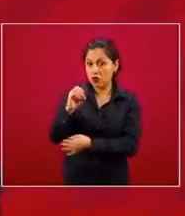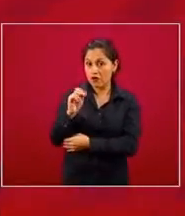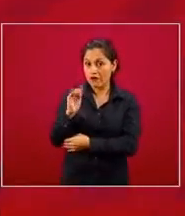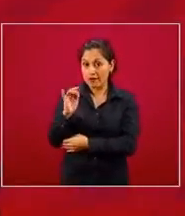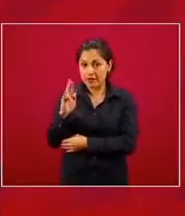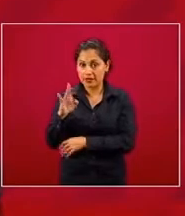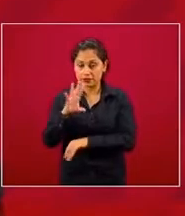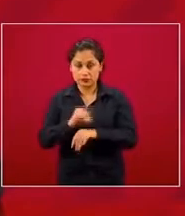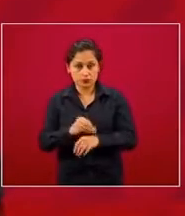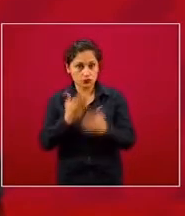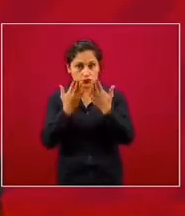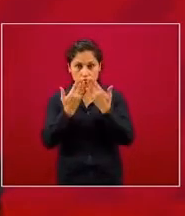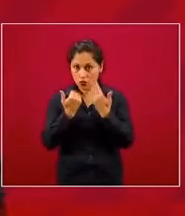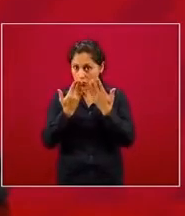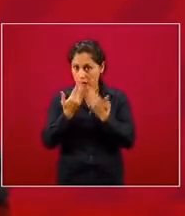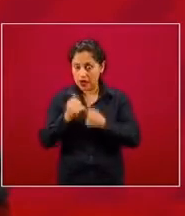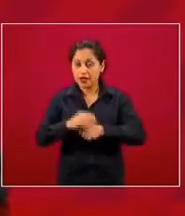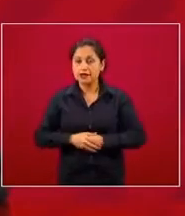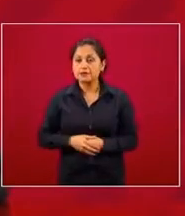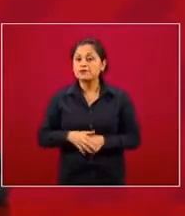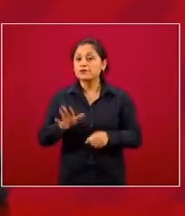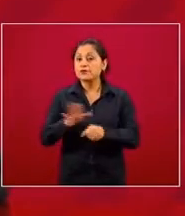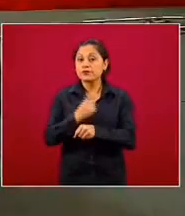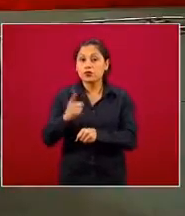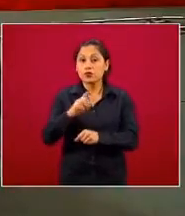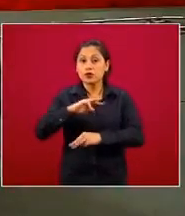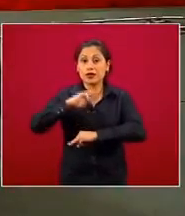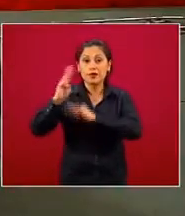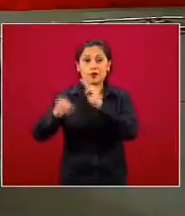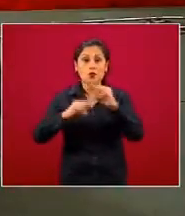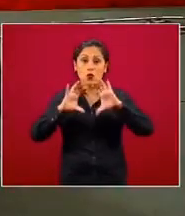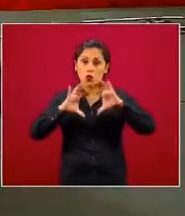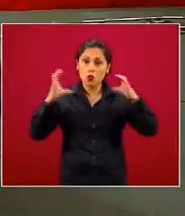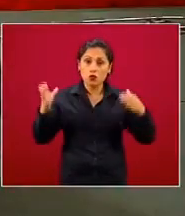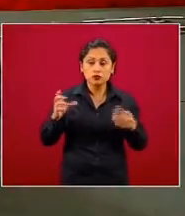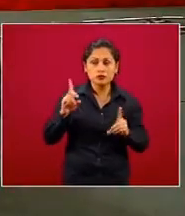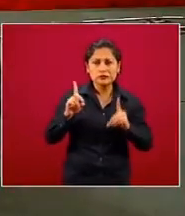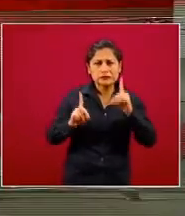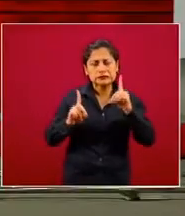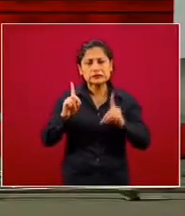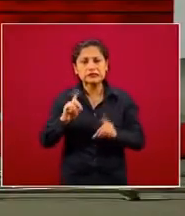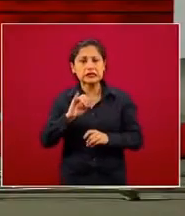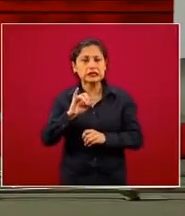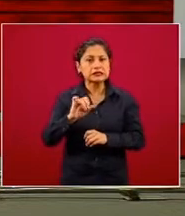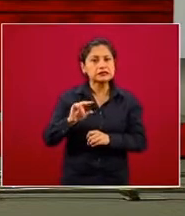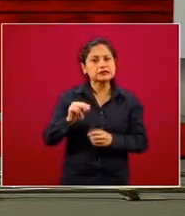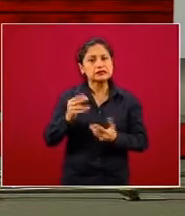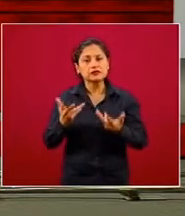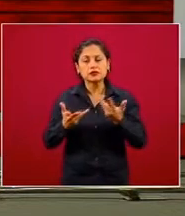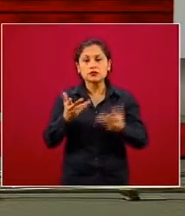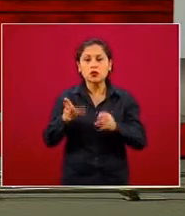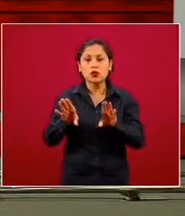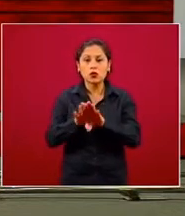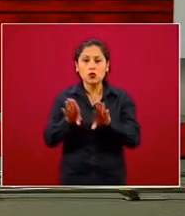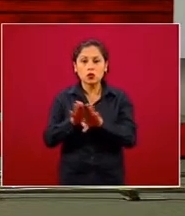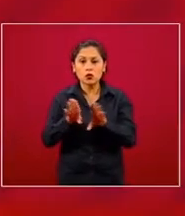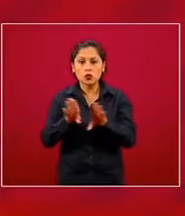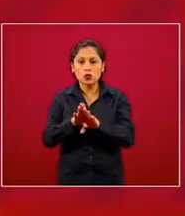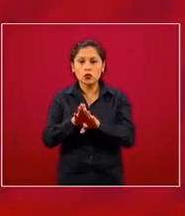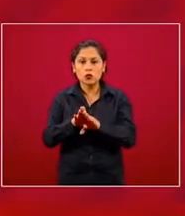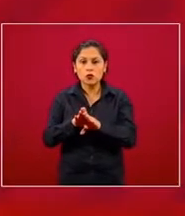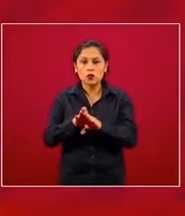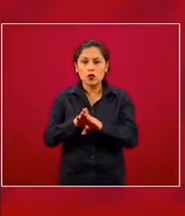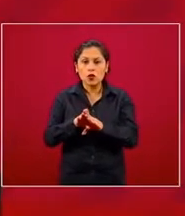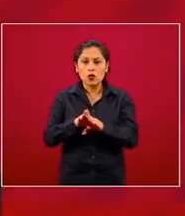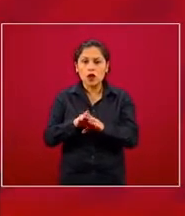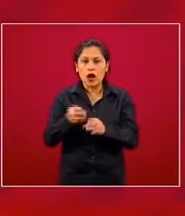precisely because we still have scientific questions on how to los correctly interpret picos, the las different